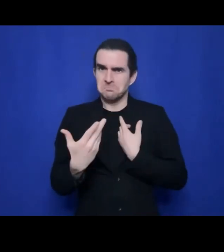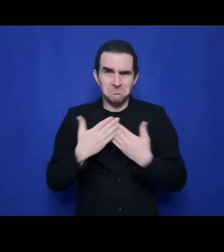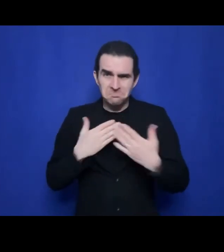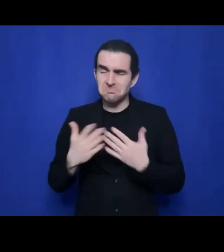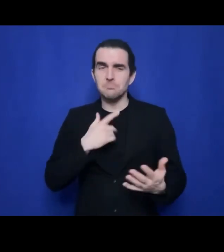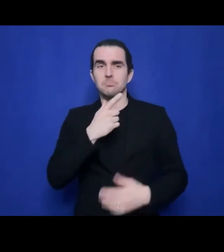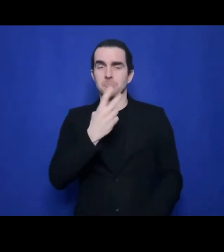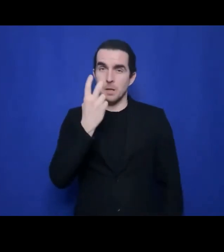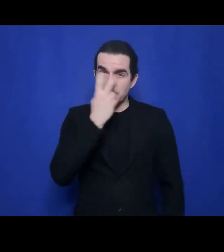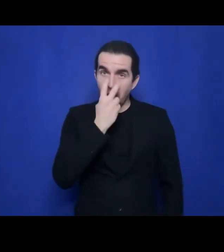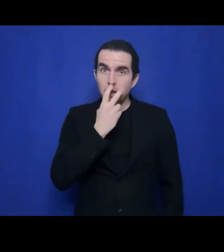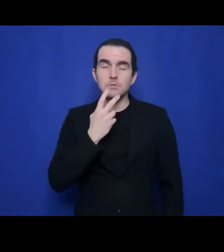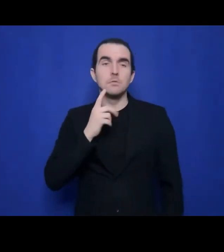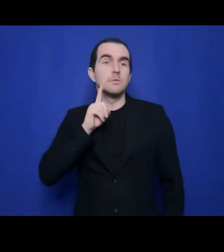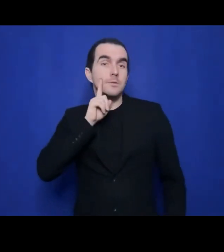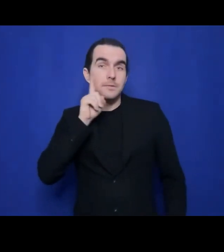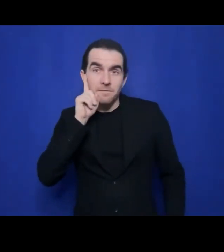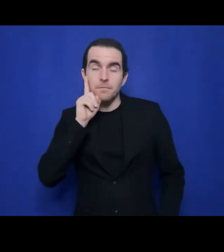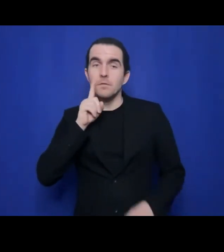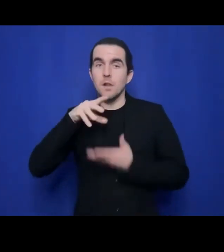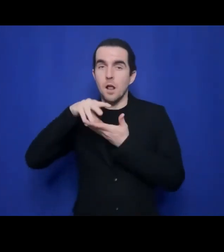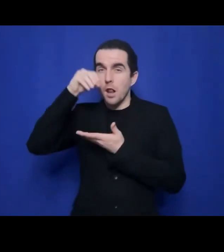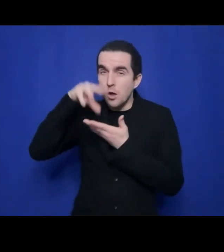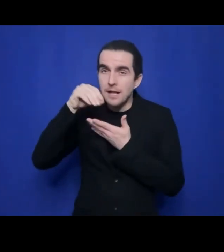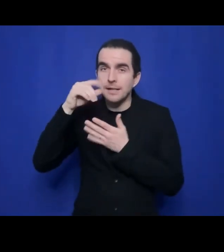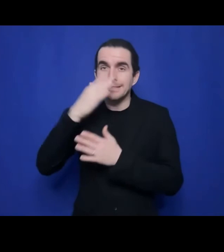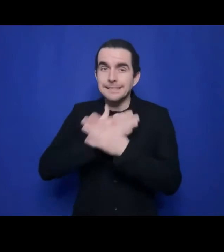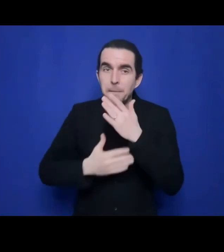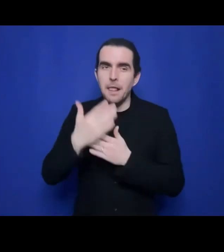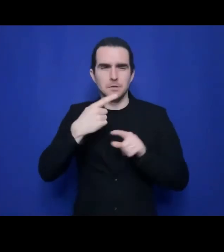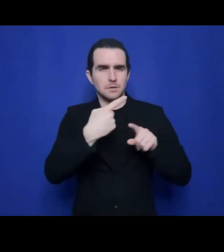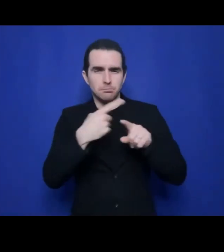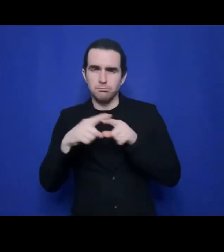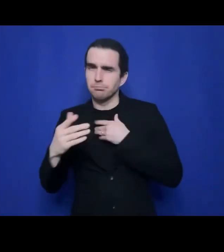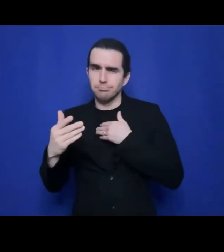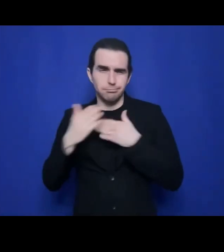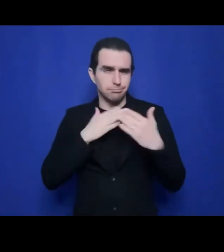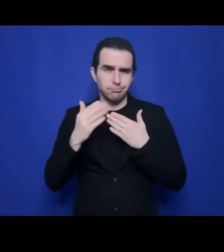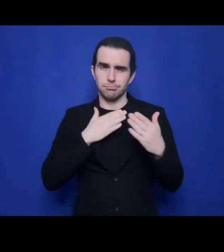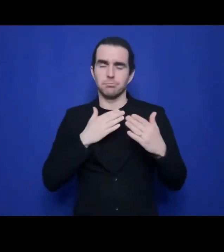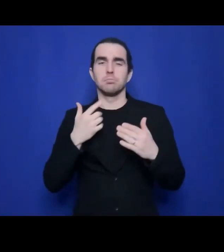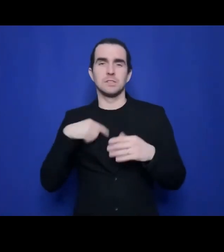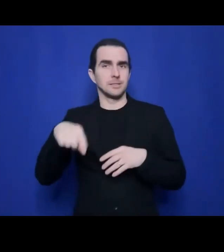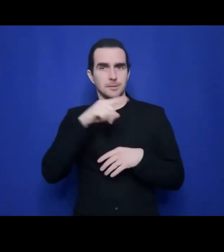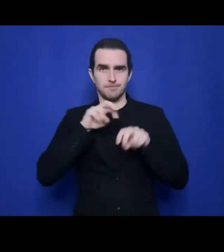to be at the table and have a seat where our voices can be heard. Absolutely.